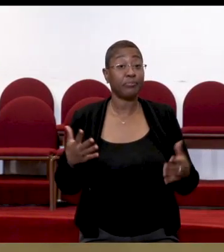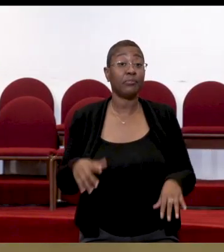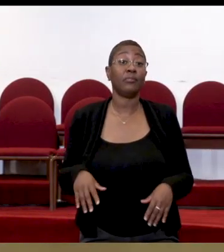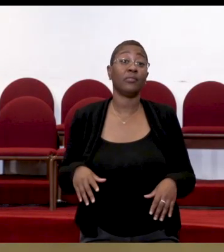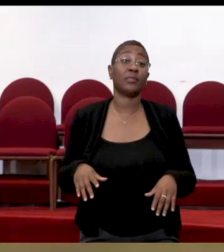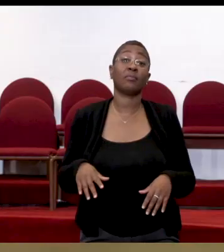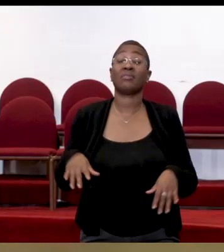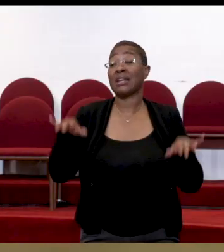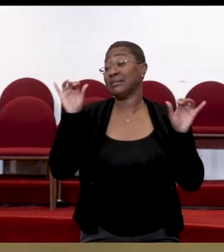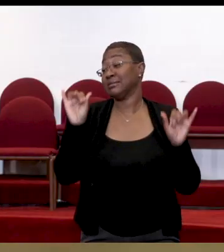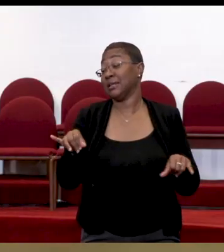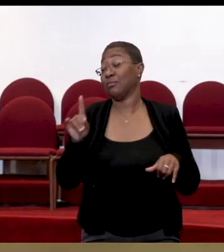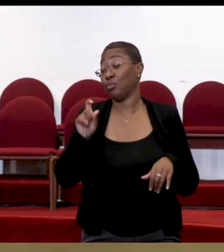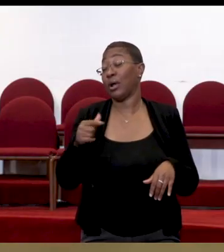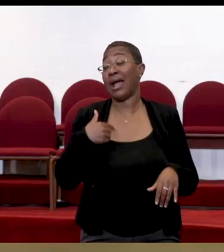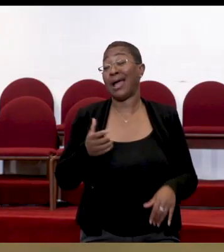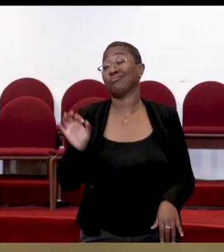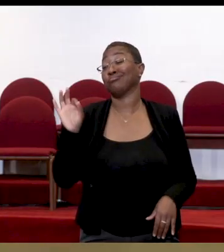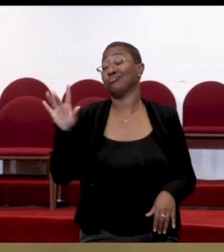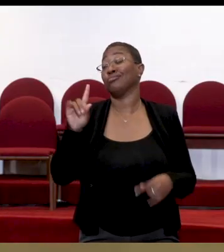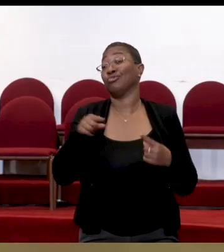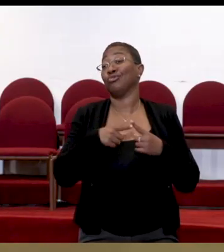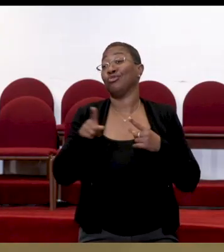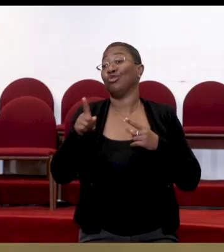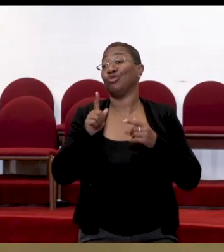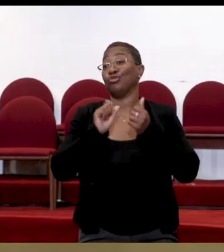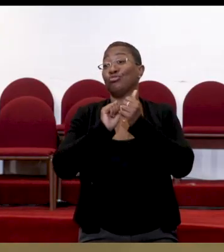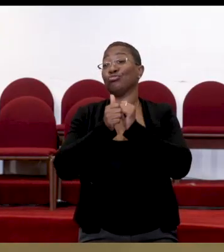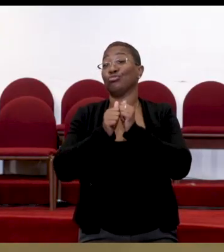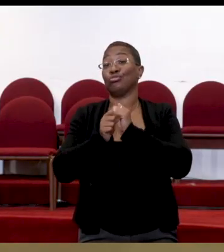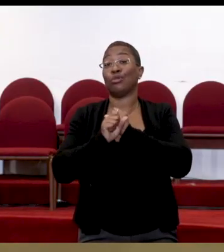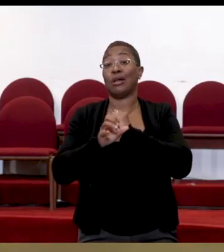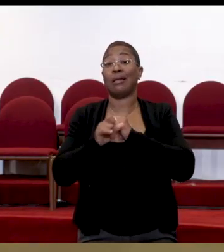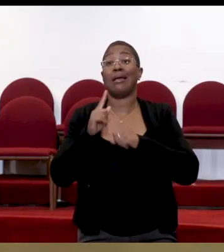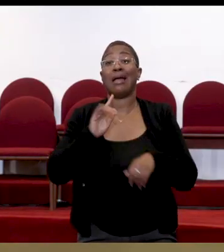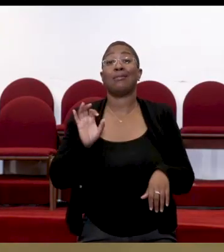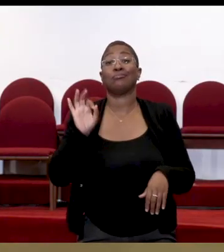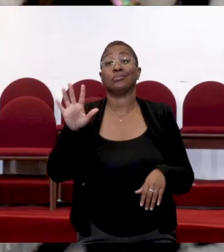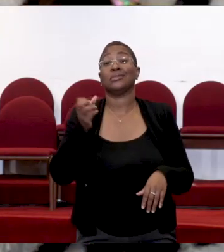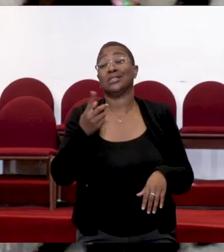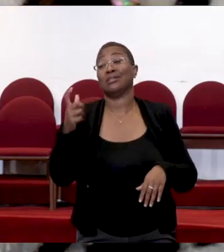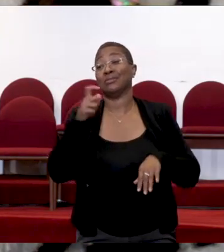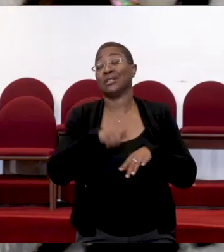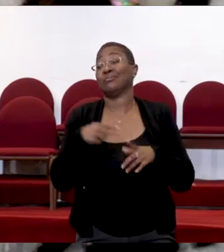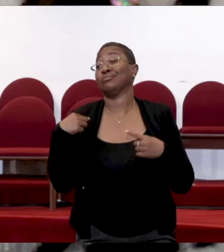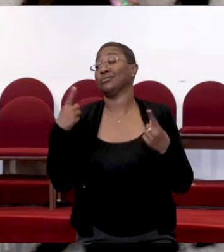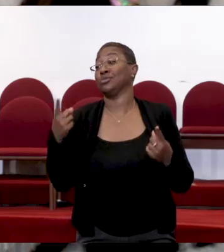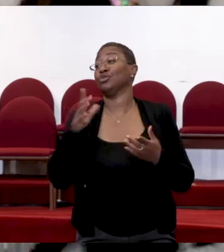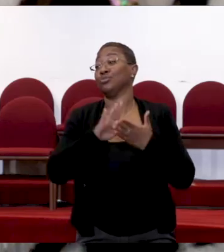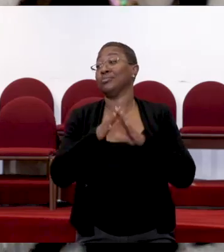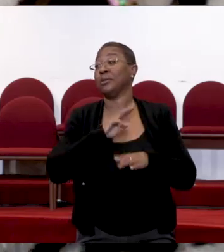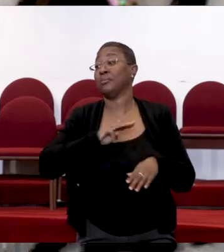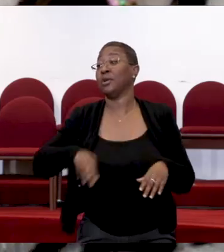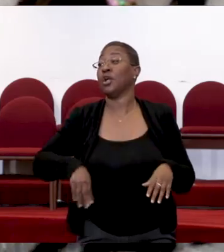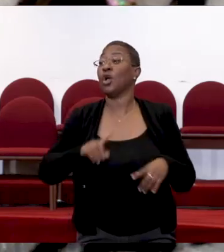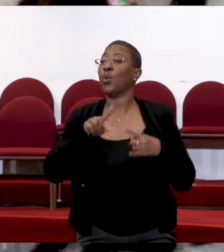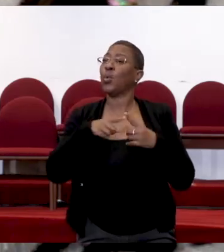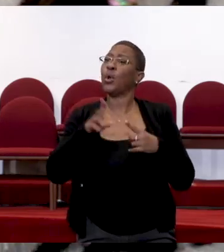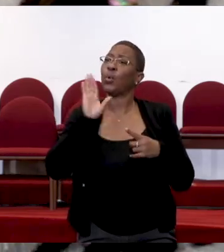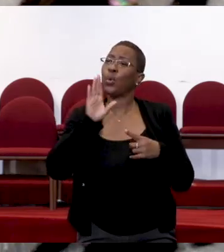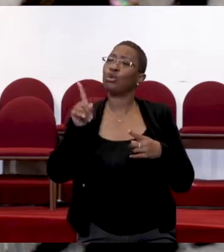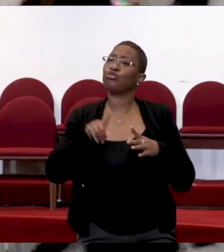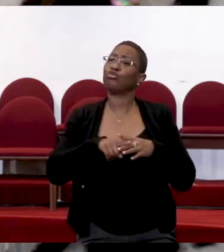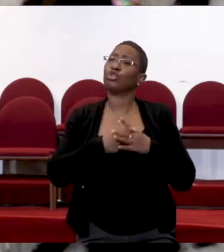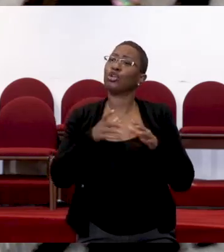the same question I posed to you when you was running and have proposed to you a number of times since you've been in office. When will you start